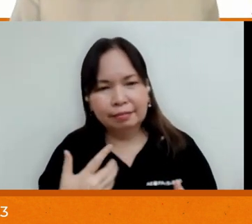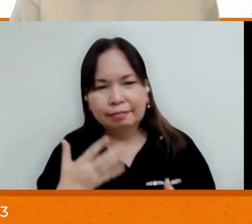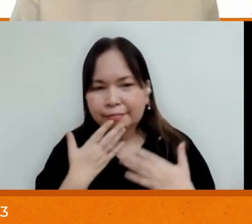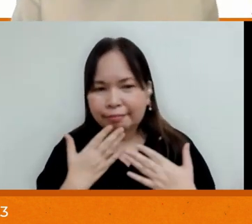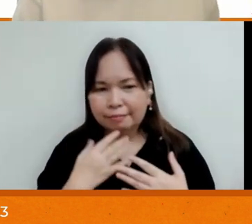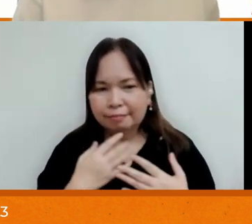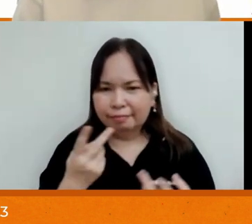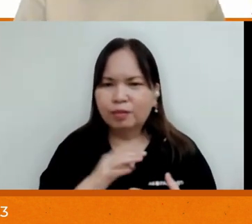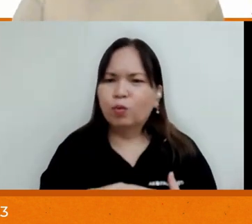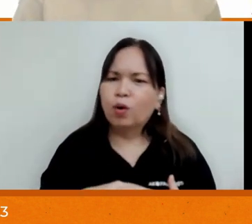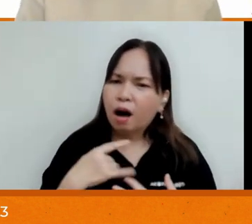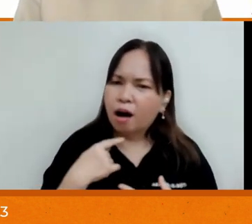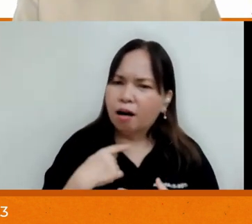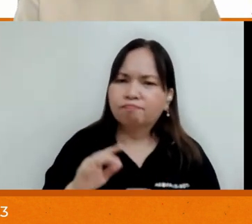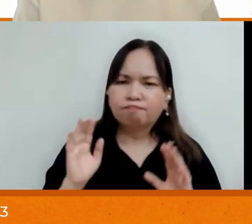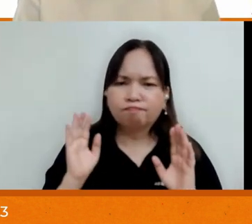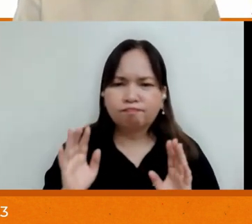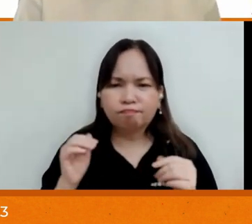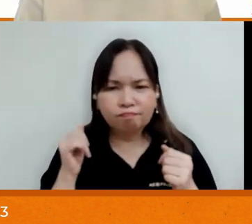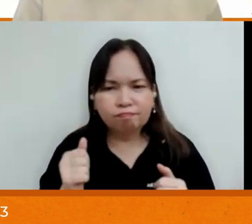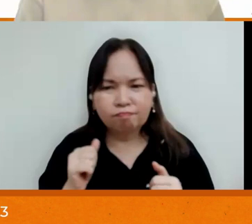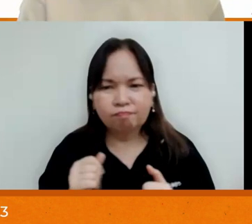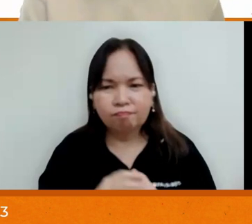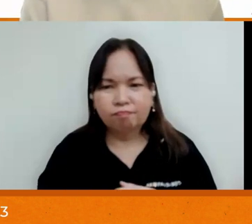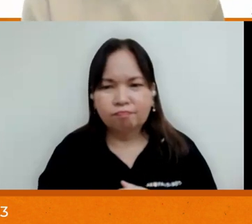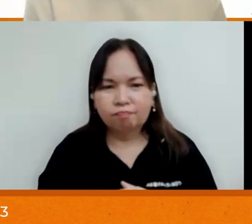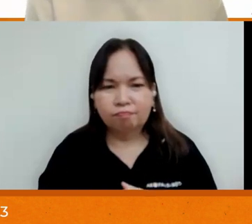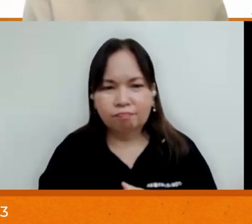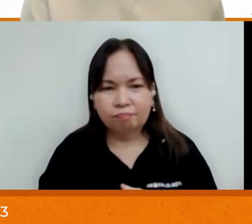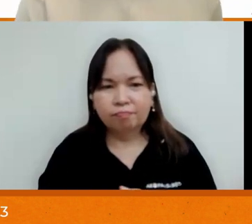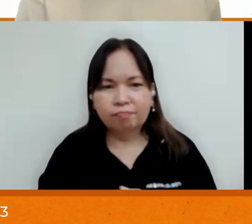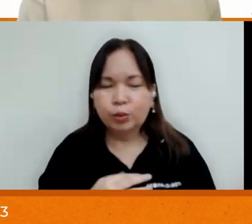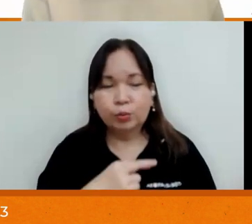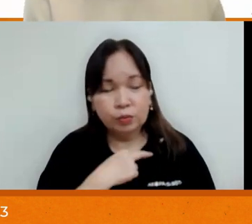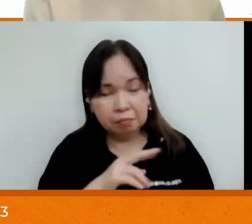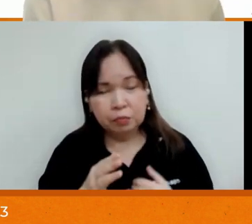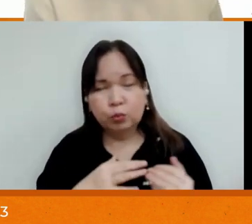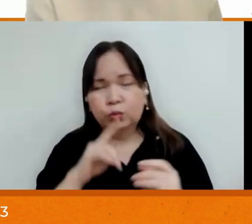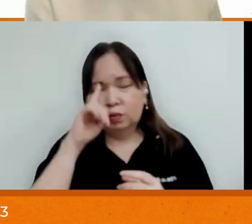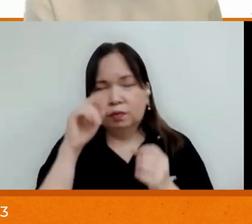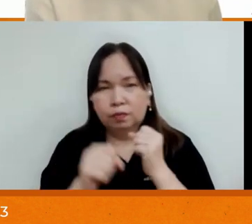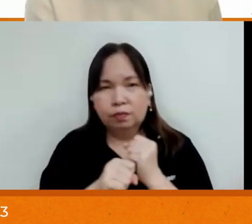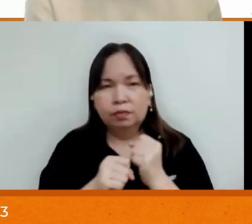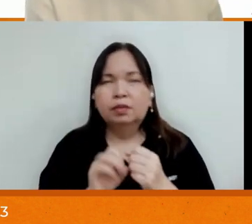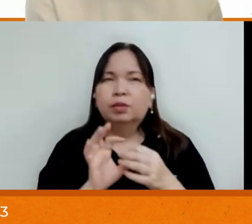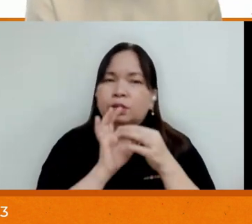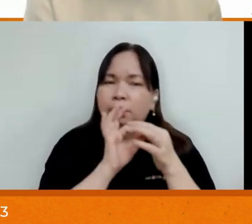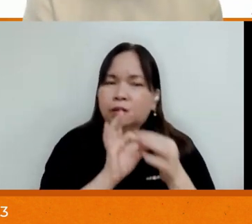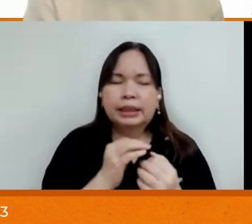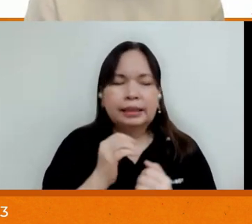They're saying it's amazing. It's amazing. So religion or spirituality as a source of safety, connection,